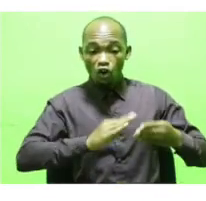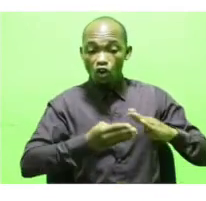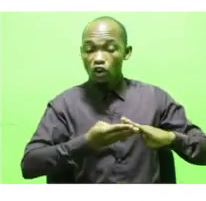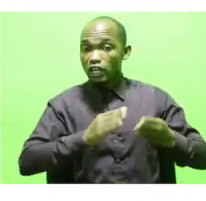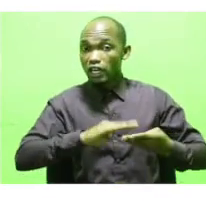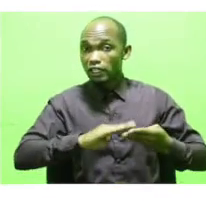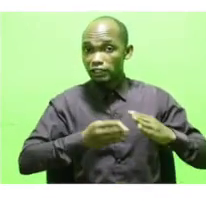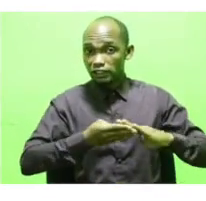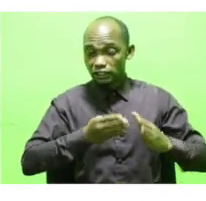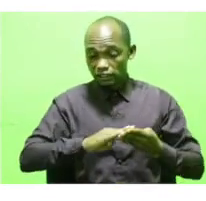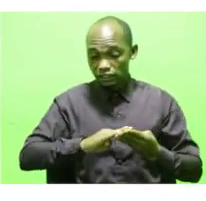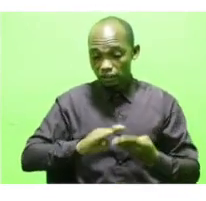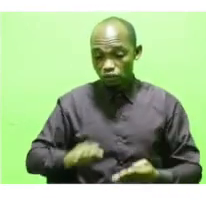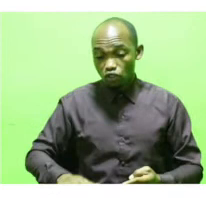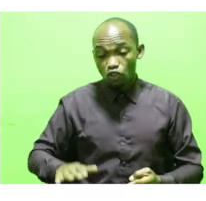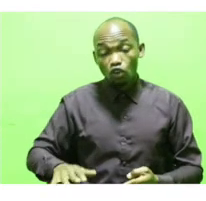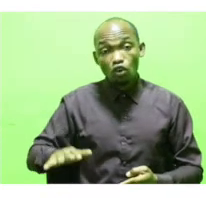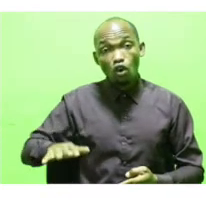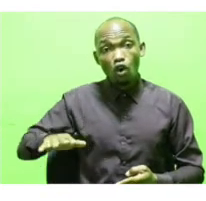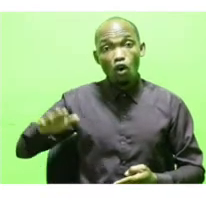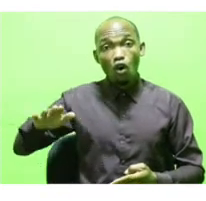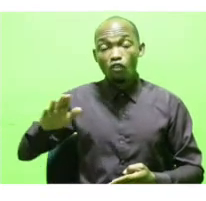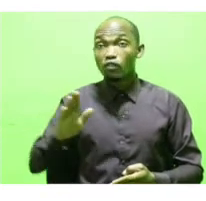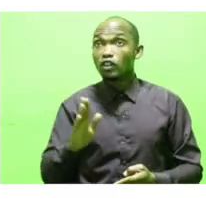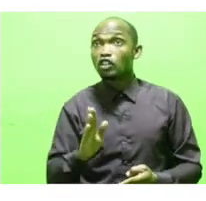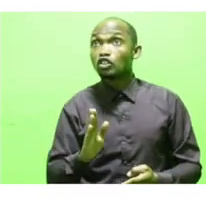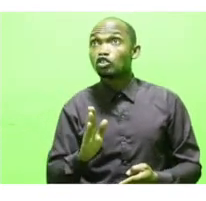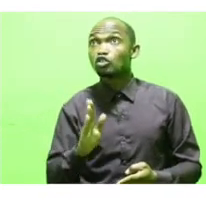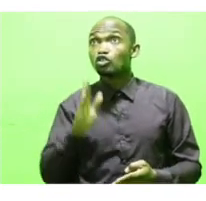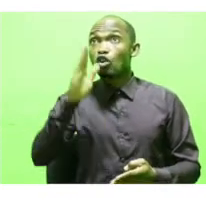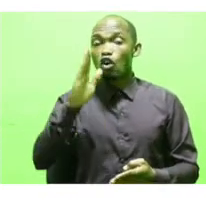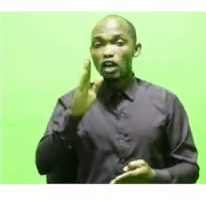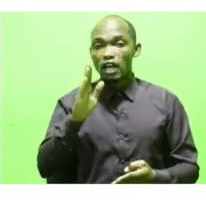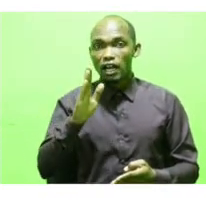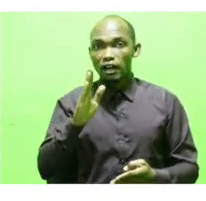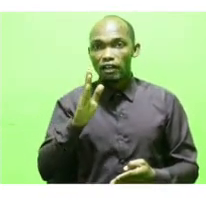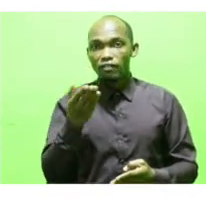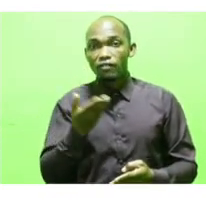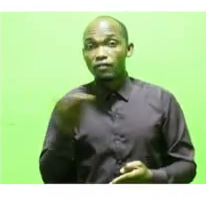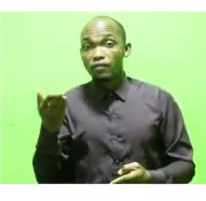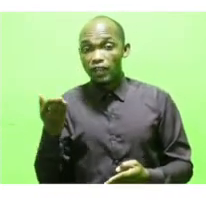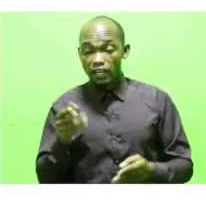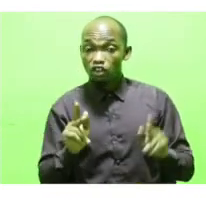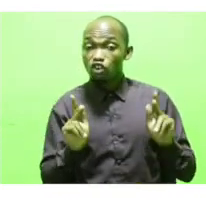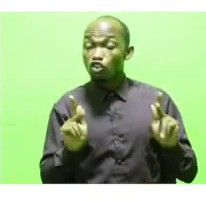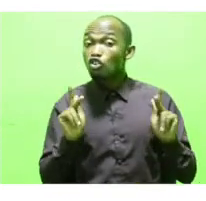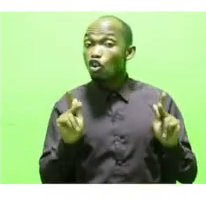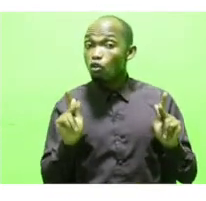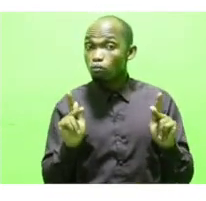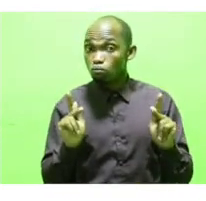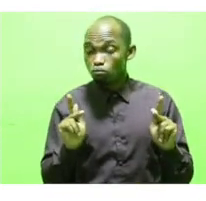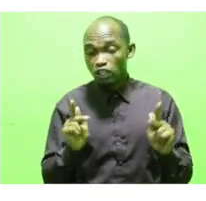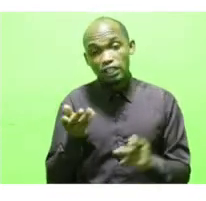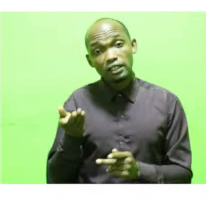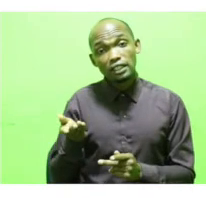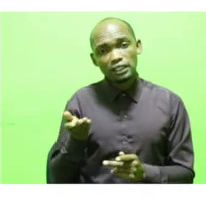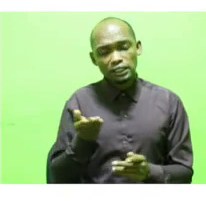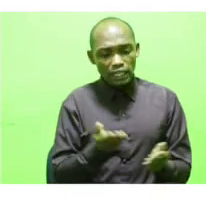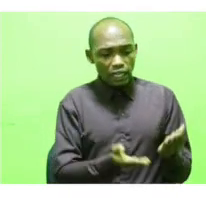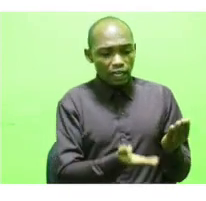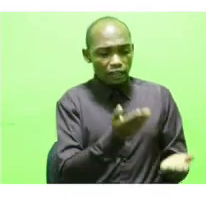organism grows to a height which is taller than normal. Or if there is